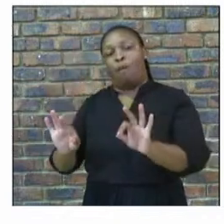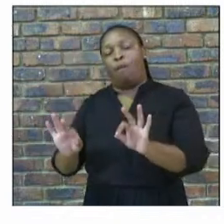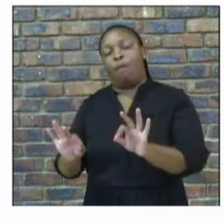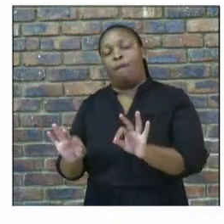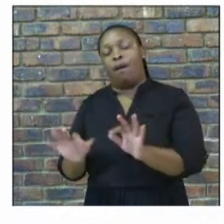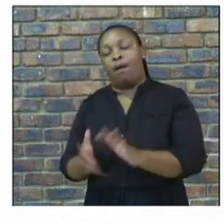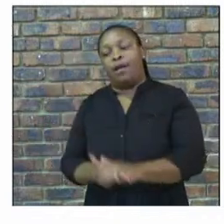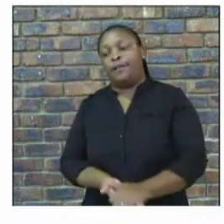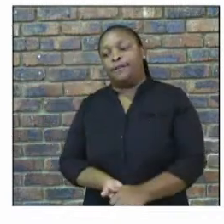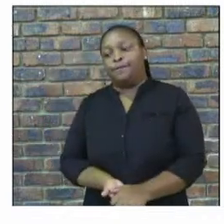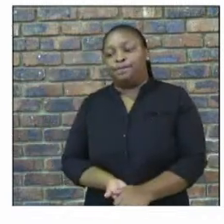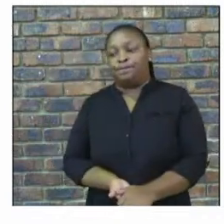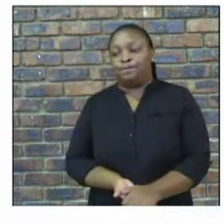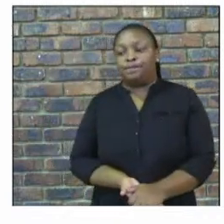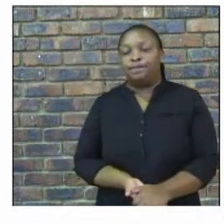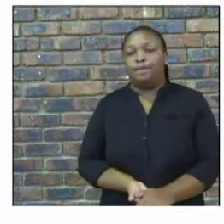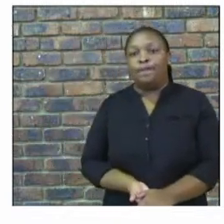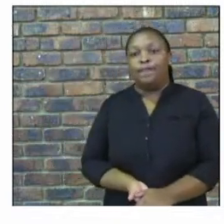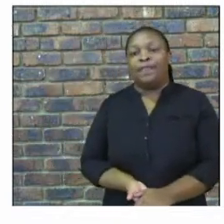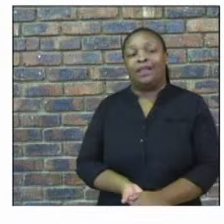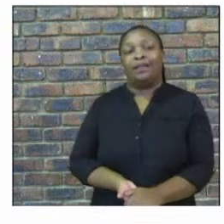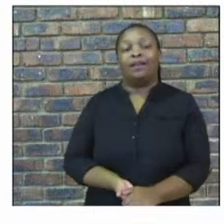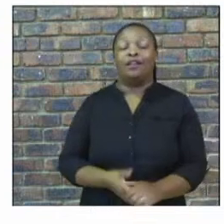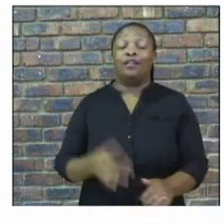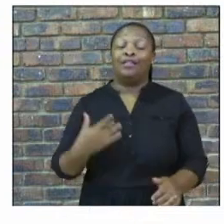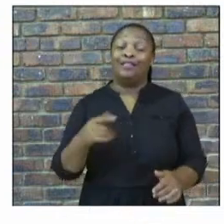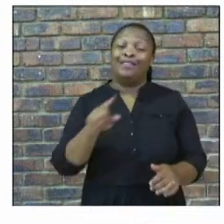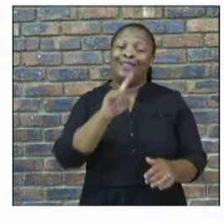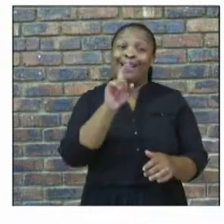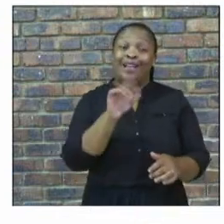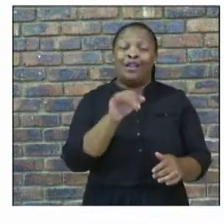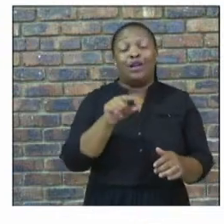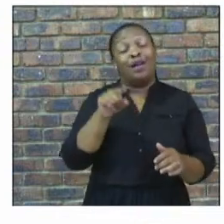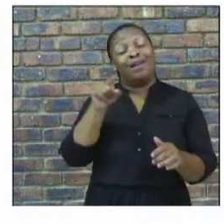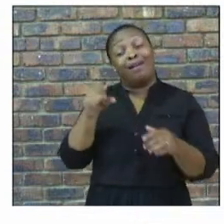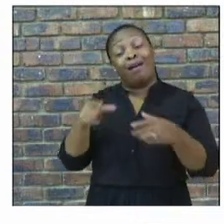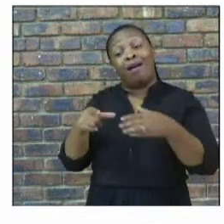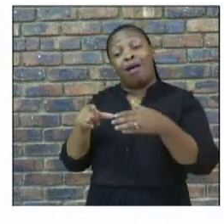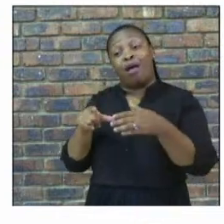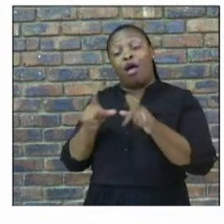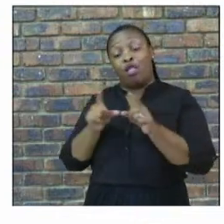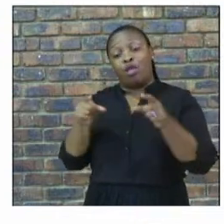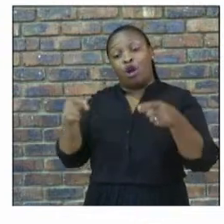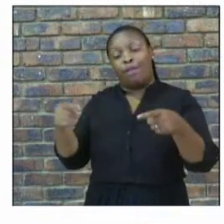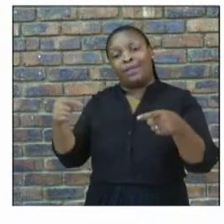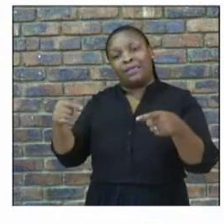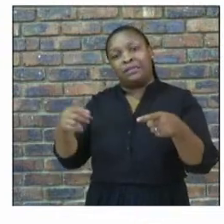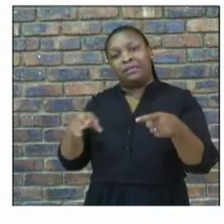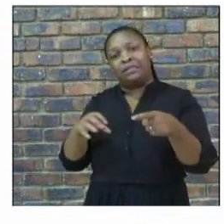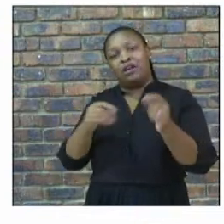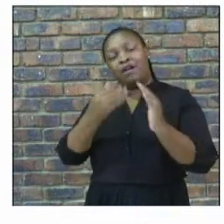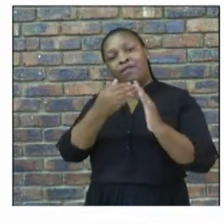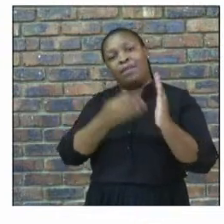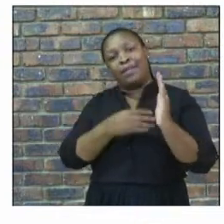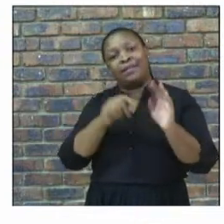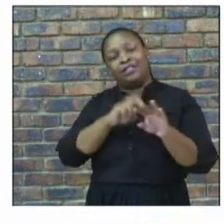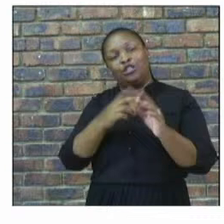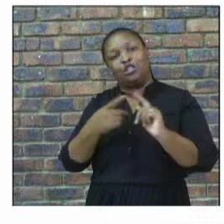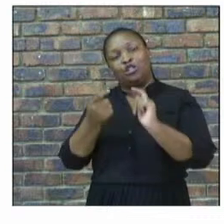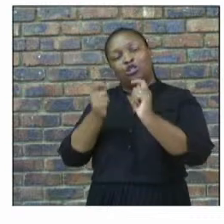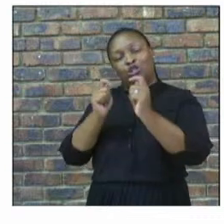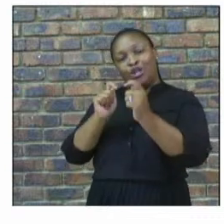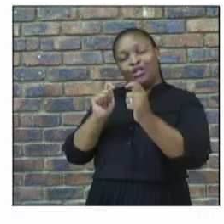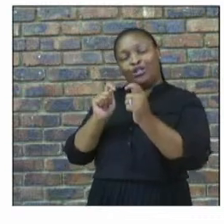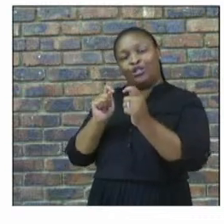It is recommended that the Select Committee notes and considers the bill and recommend it for tabling at the National Council